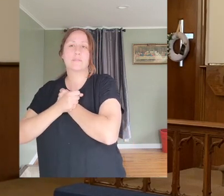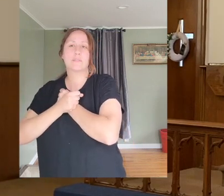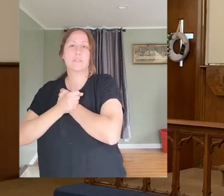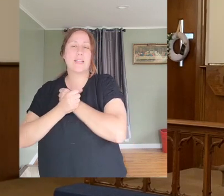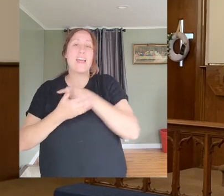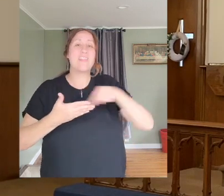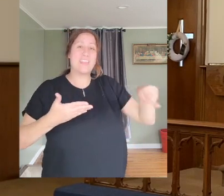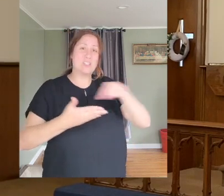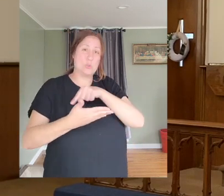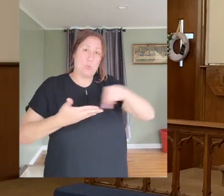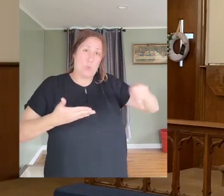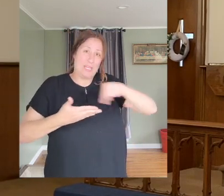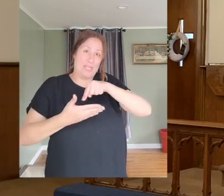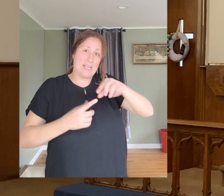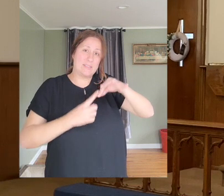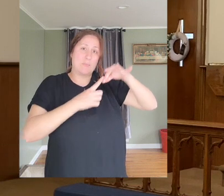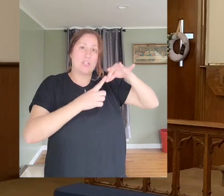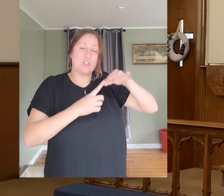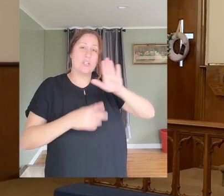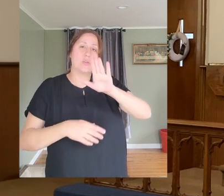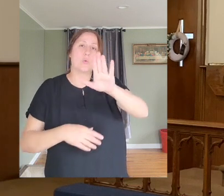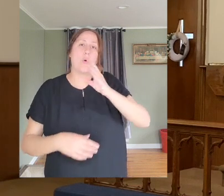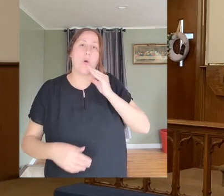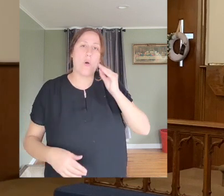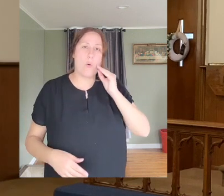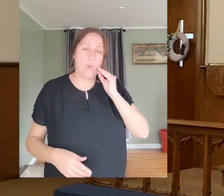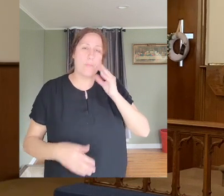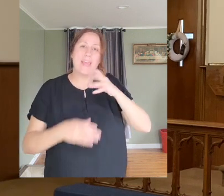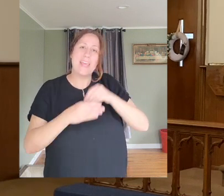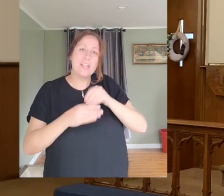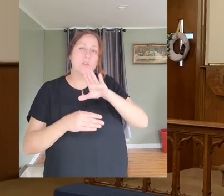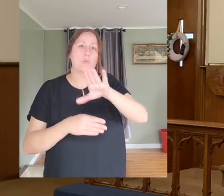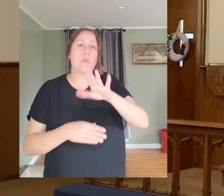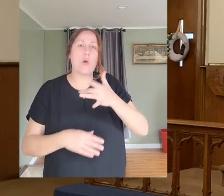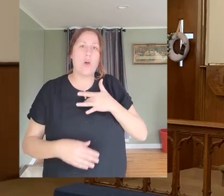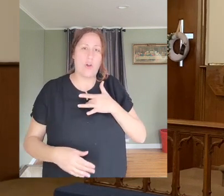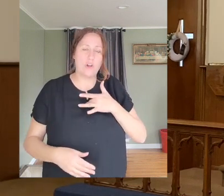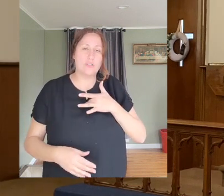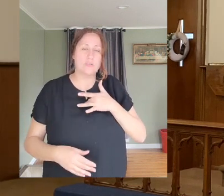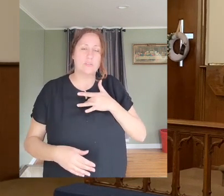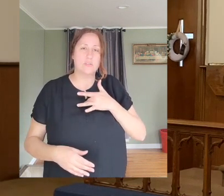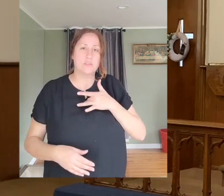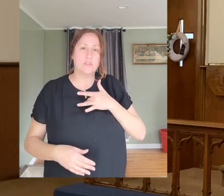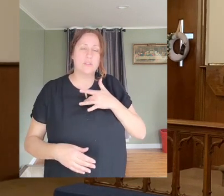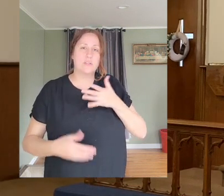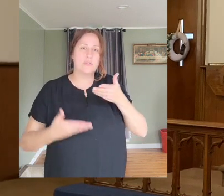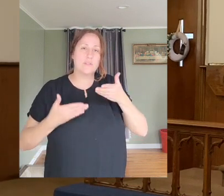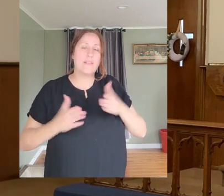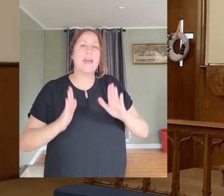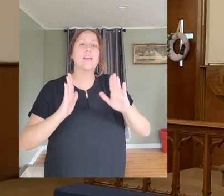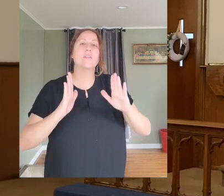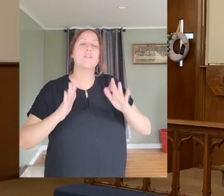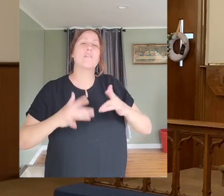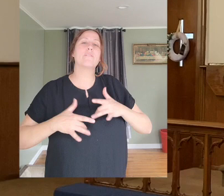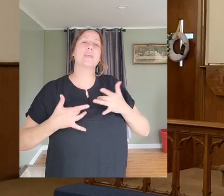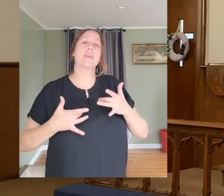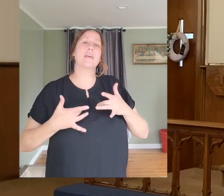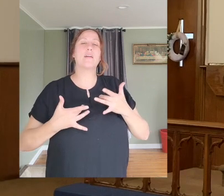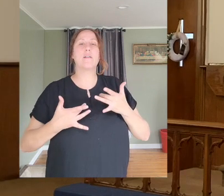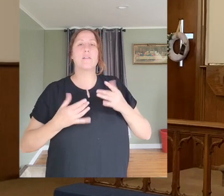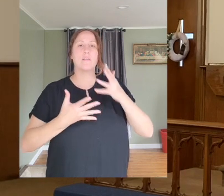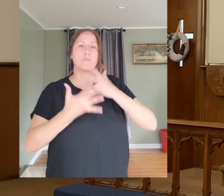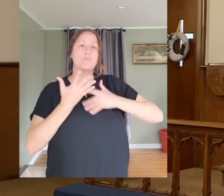This week especially, in our homes, may our hearts feel the presence of Jesus.